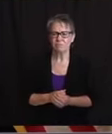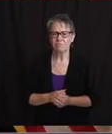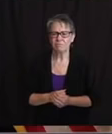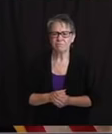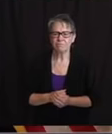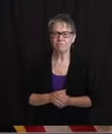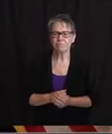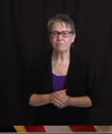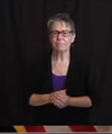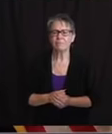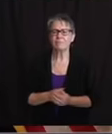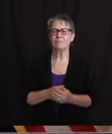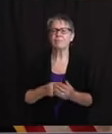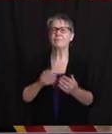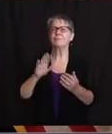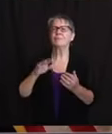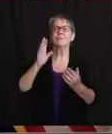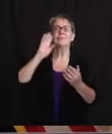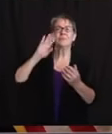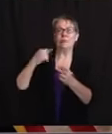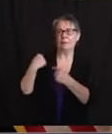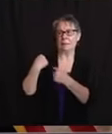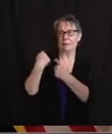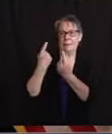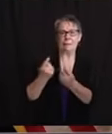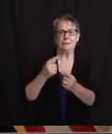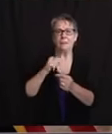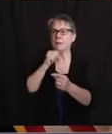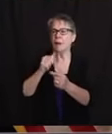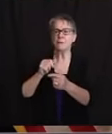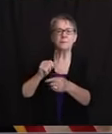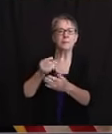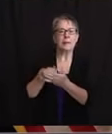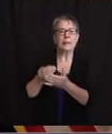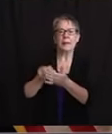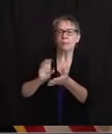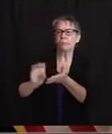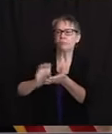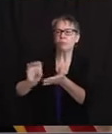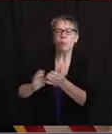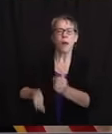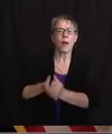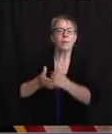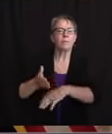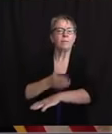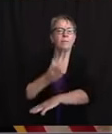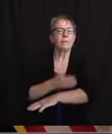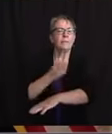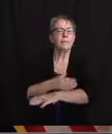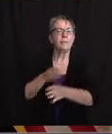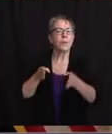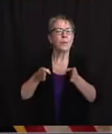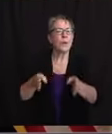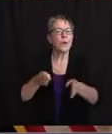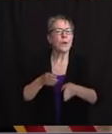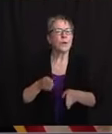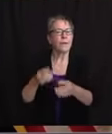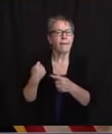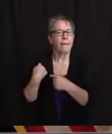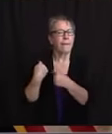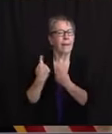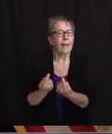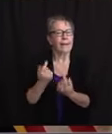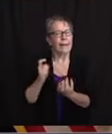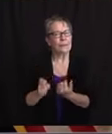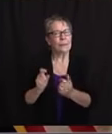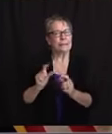us in so many ways in our economy, in exactly the part of the economy that's hurting right now, the middle class and those, as I